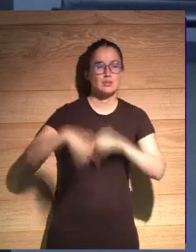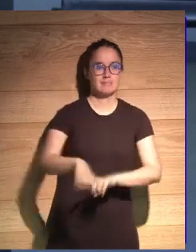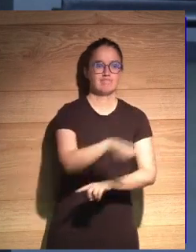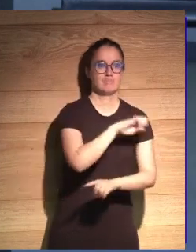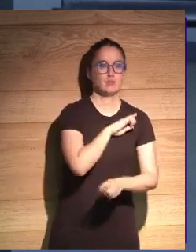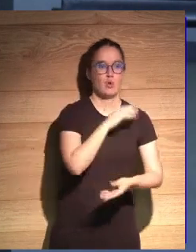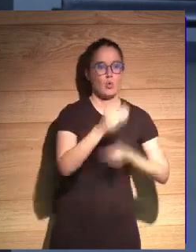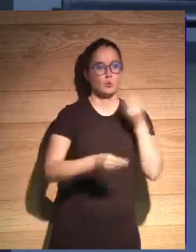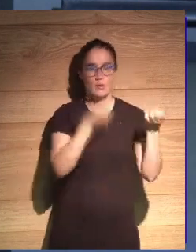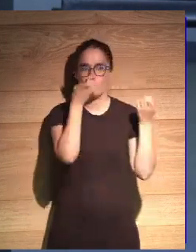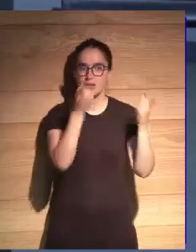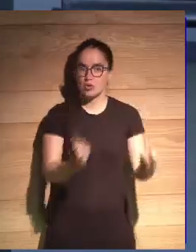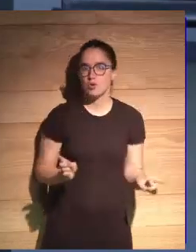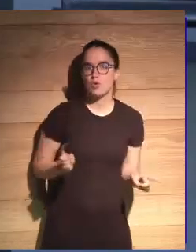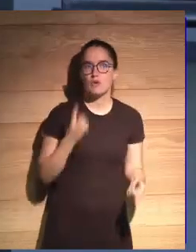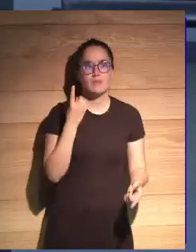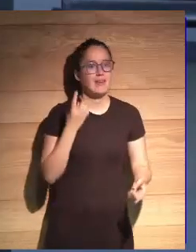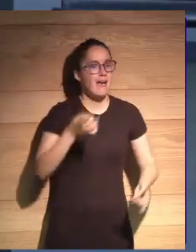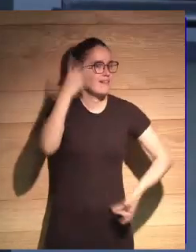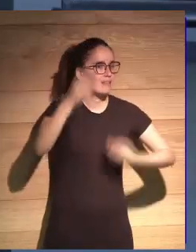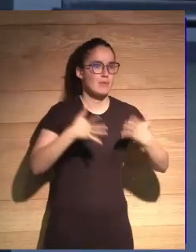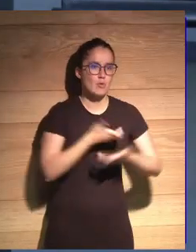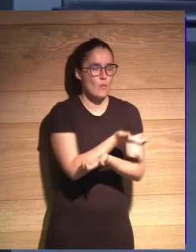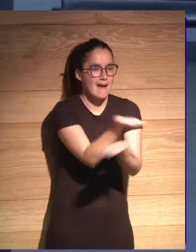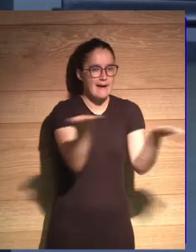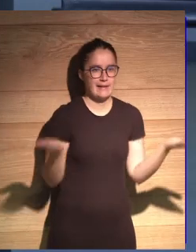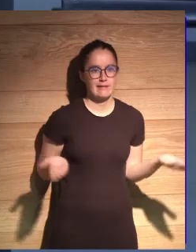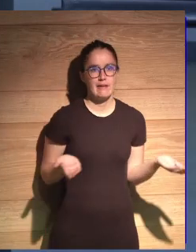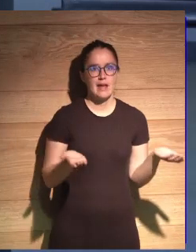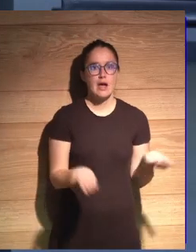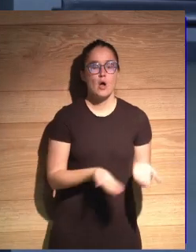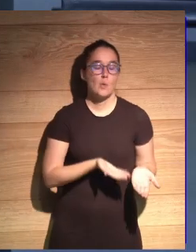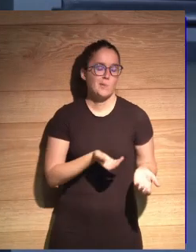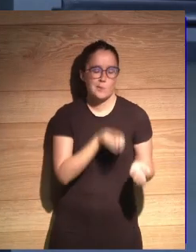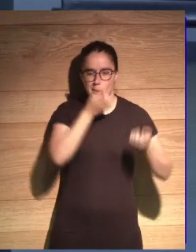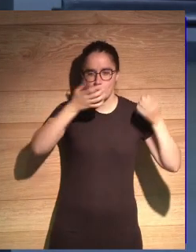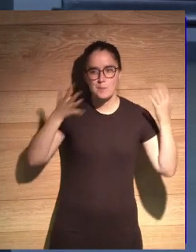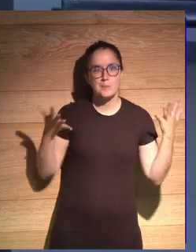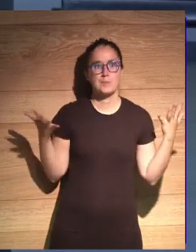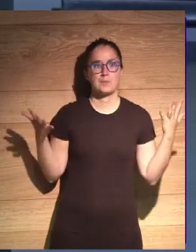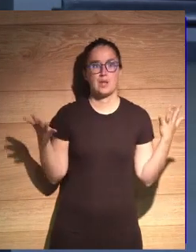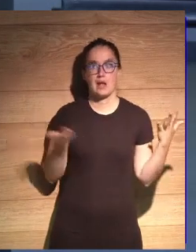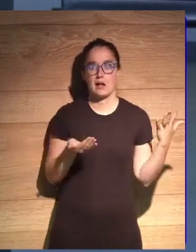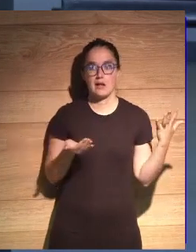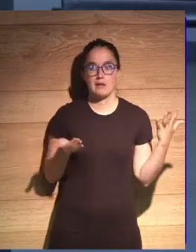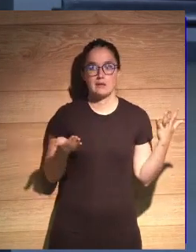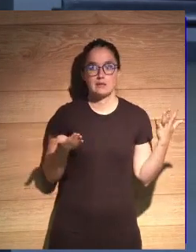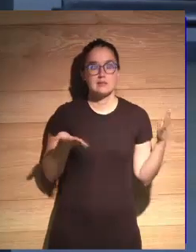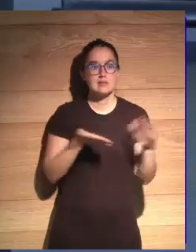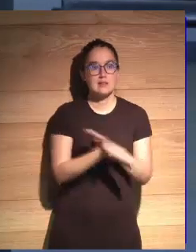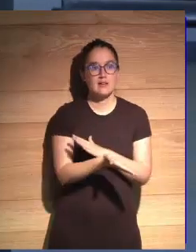wrong use of some things, and we believe that the excess and the abuse of any